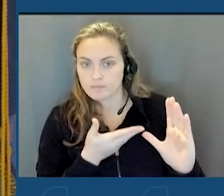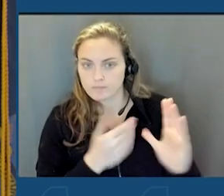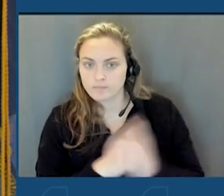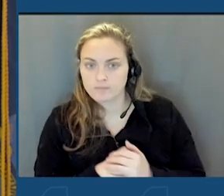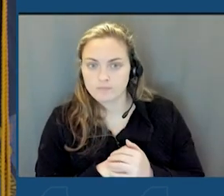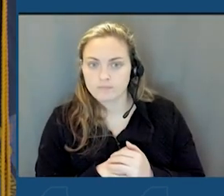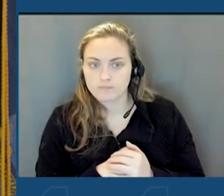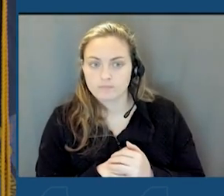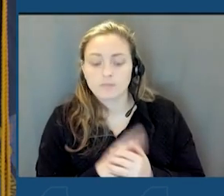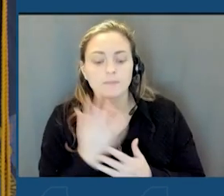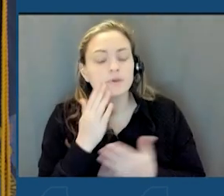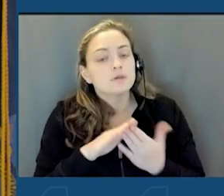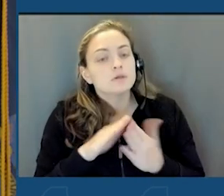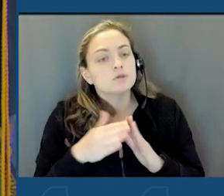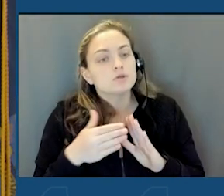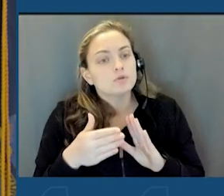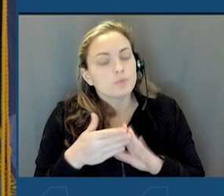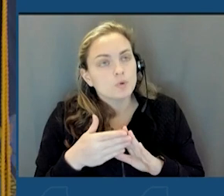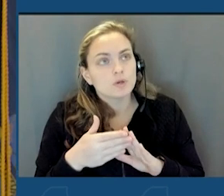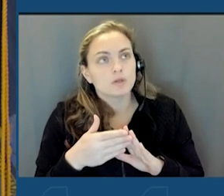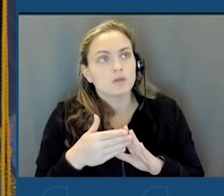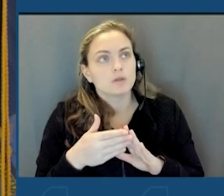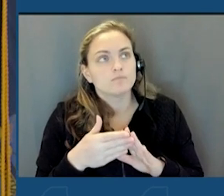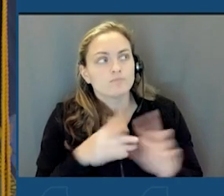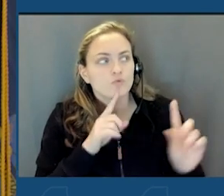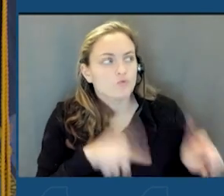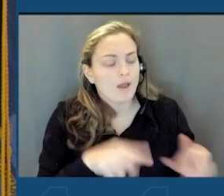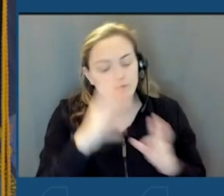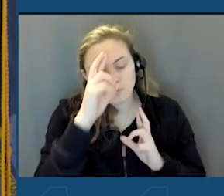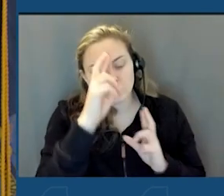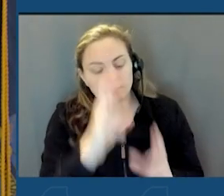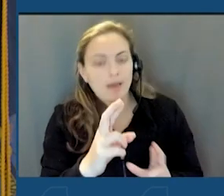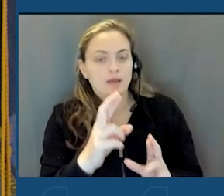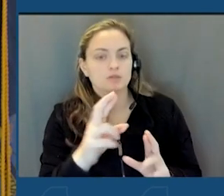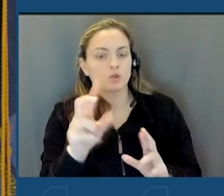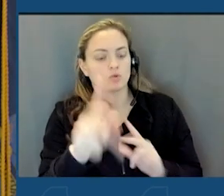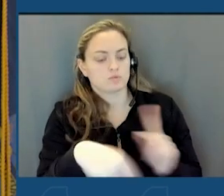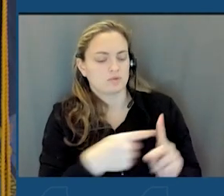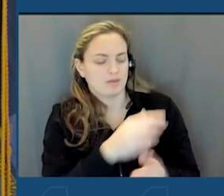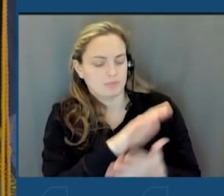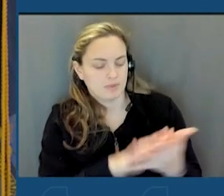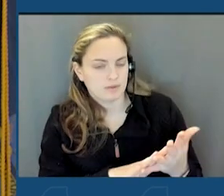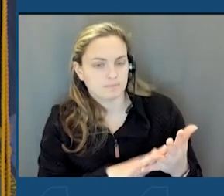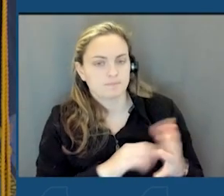Because the community reacts and respects those kinds of things. So